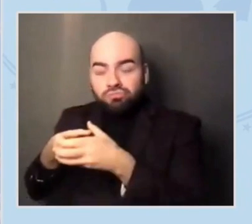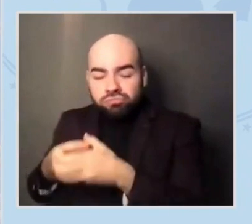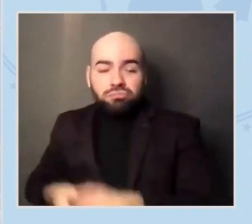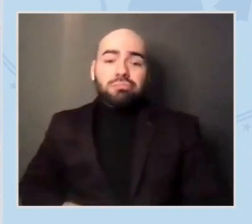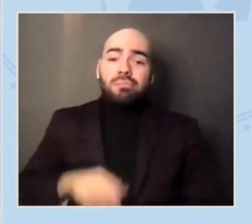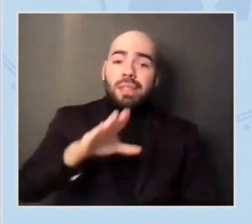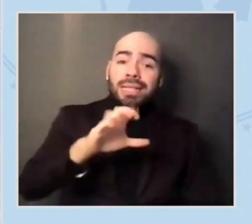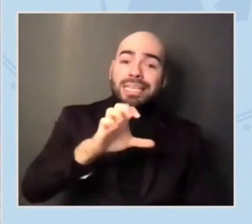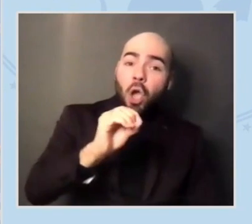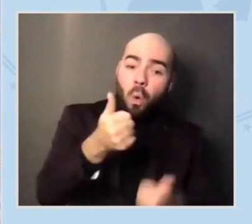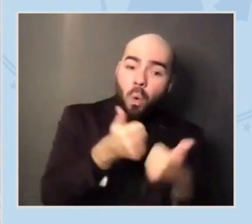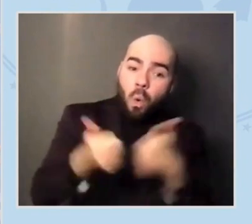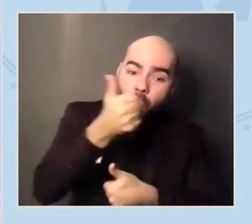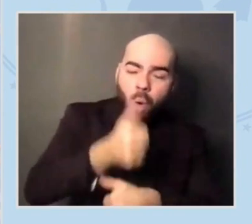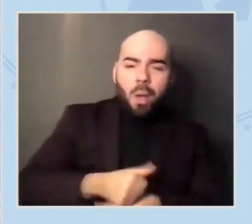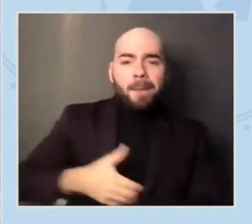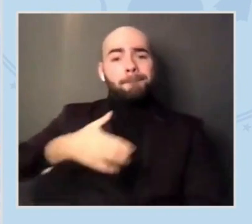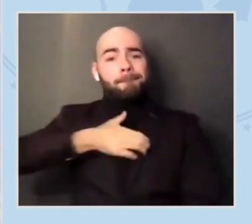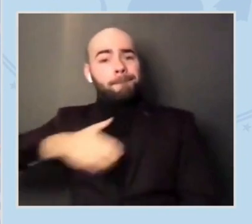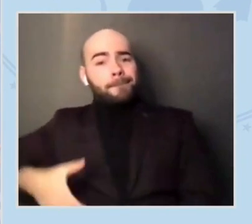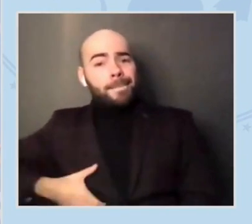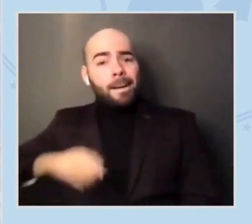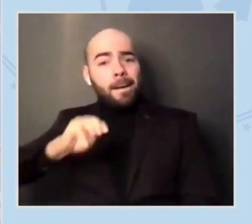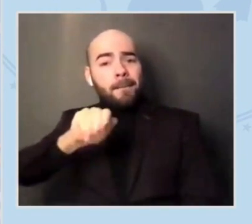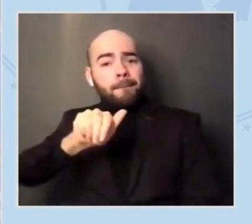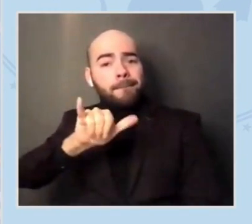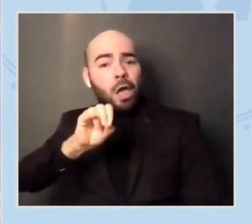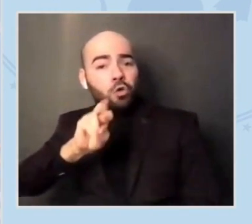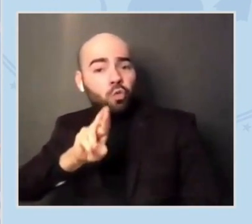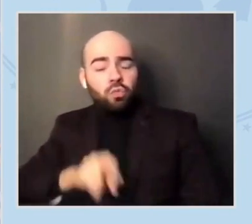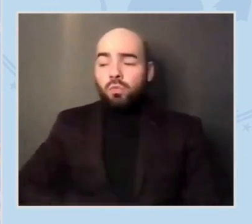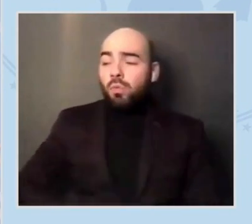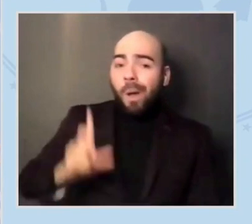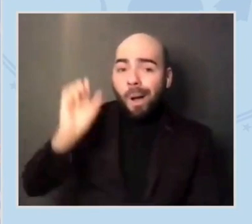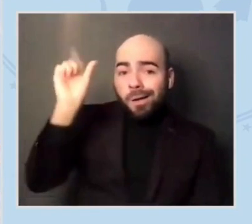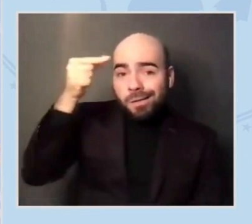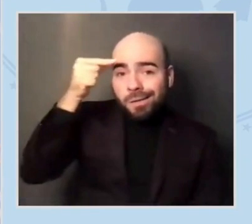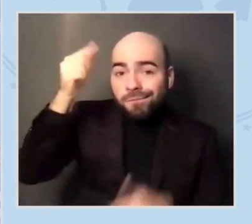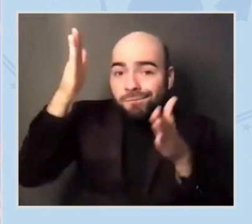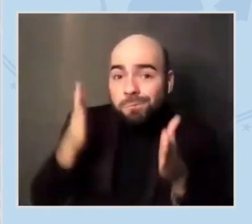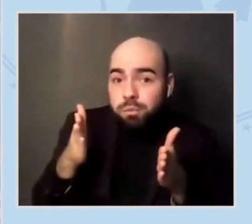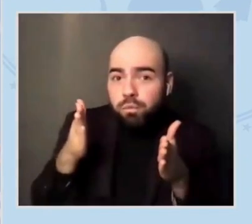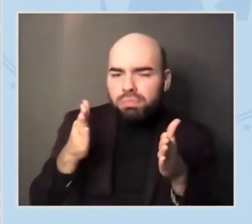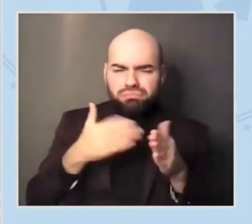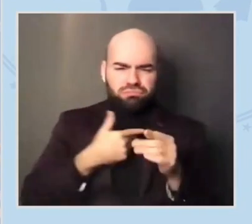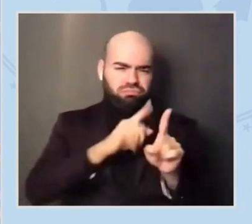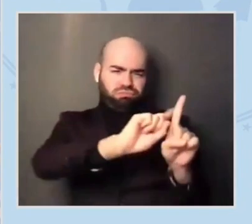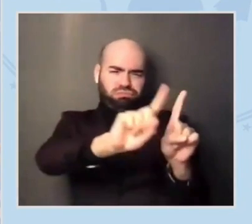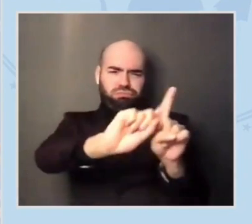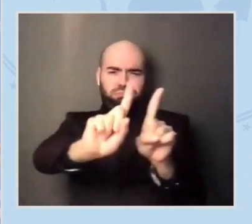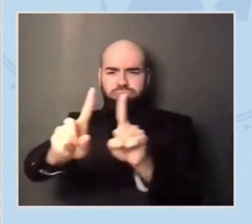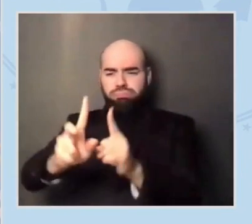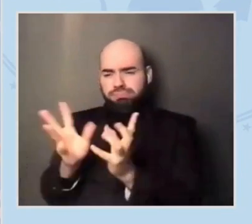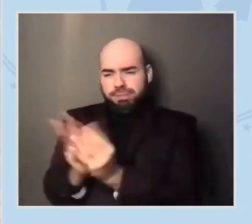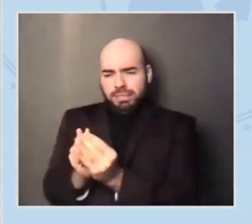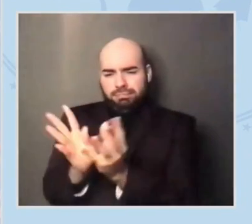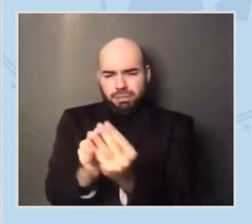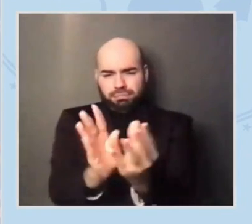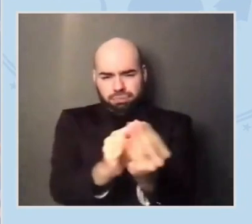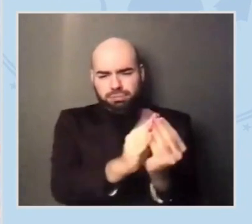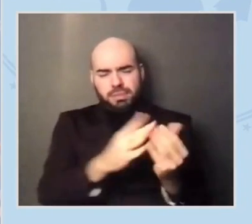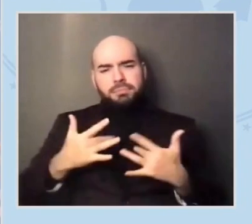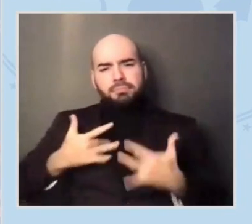and governors of both political parties. There's a consensus out there that as we battle the COVID-19 disease, we